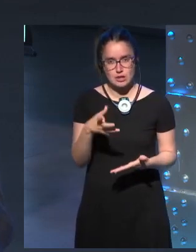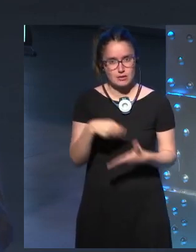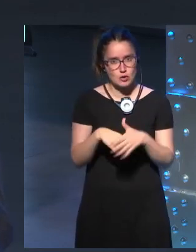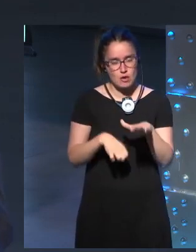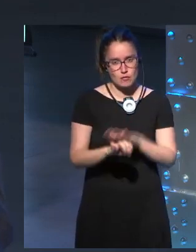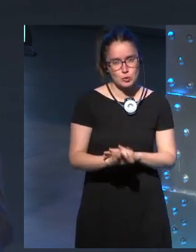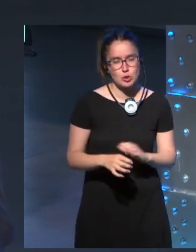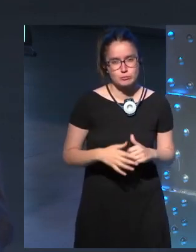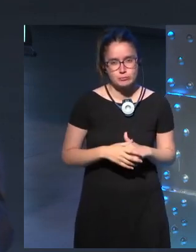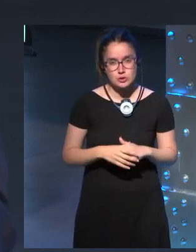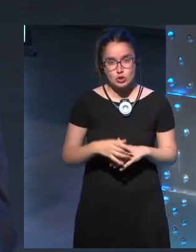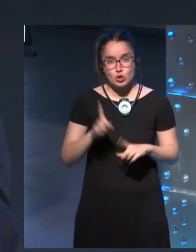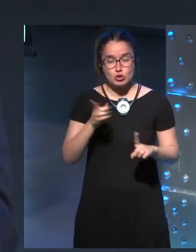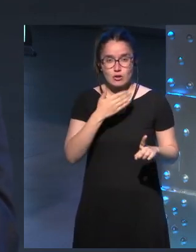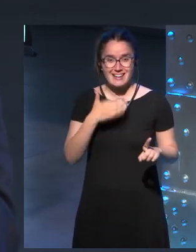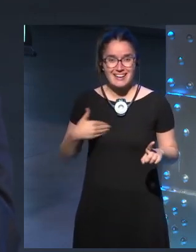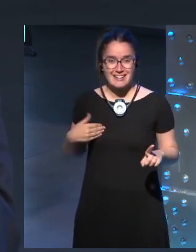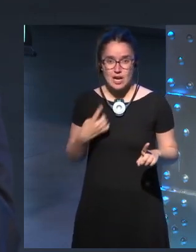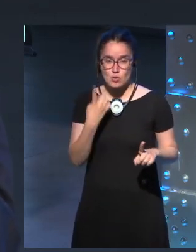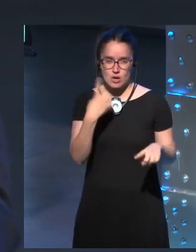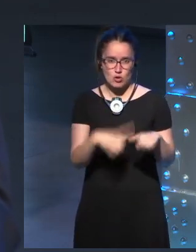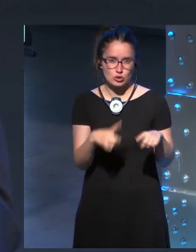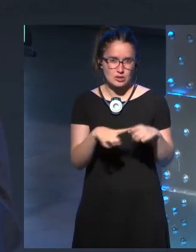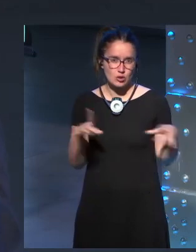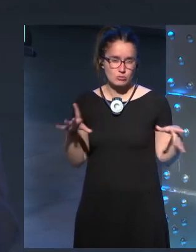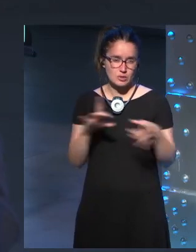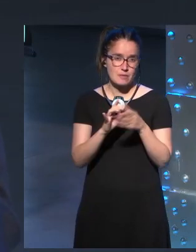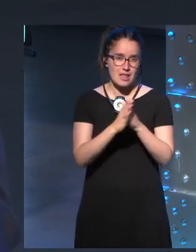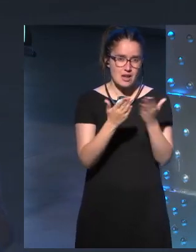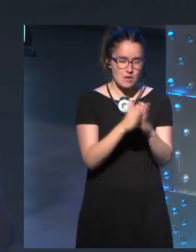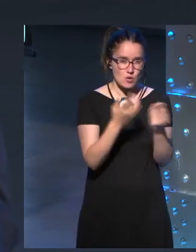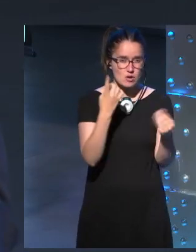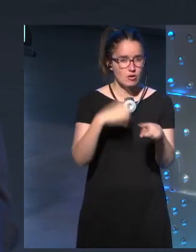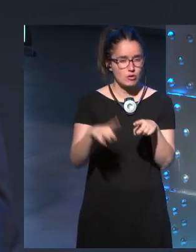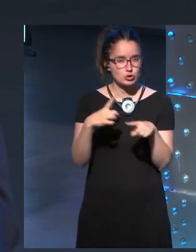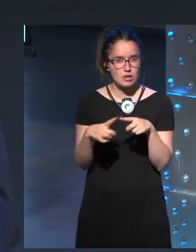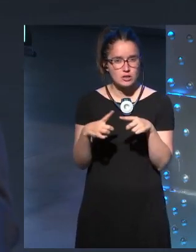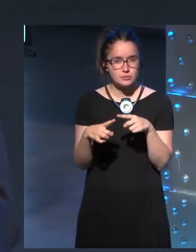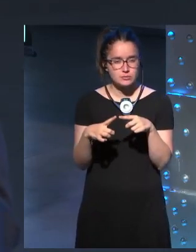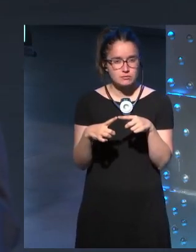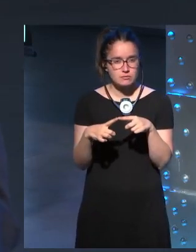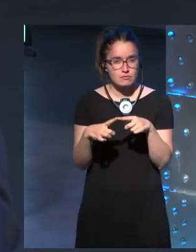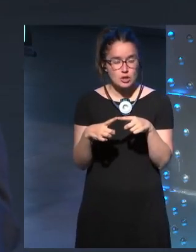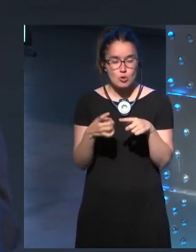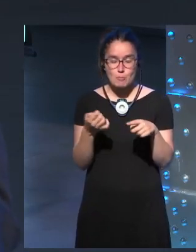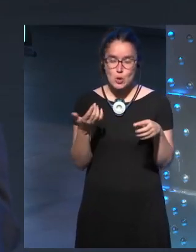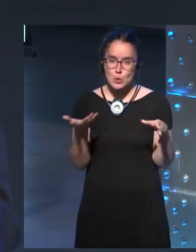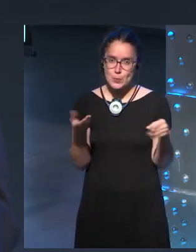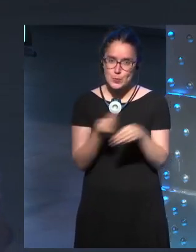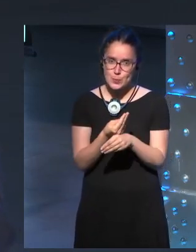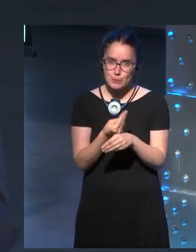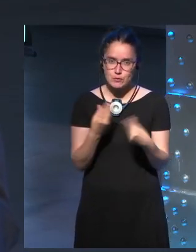great statements in the world of football. I just wanted to say something about the book. Something with which